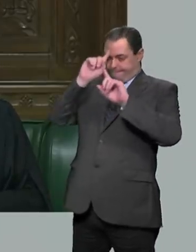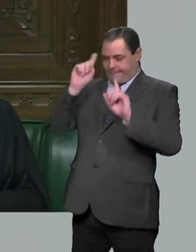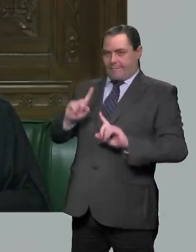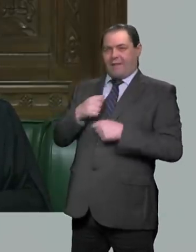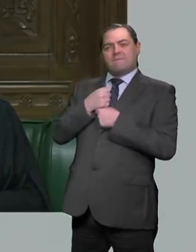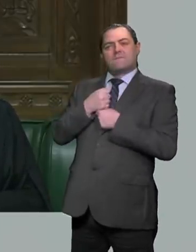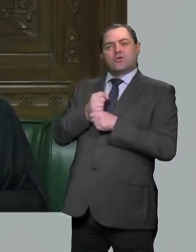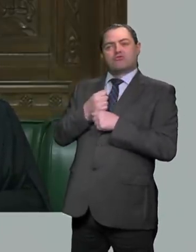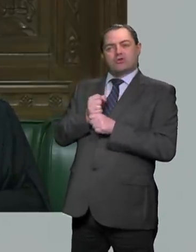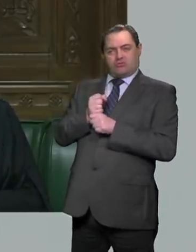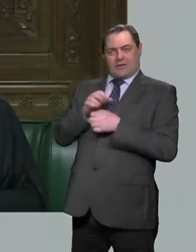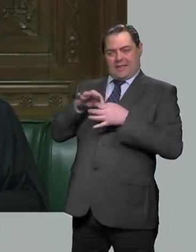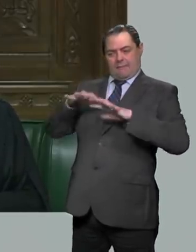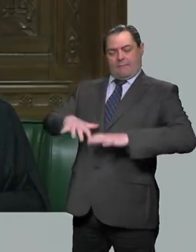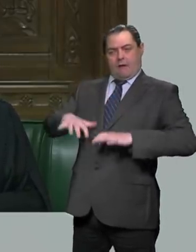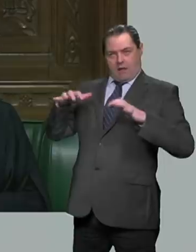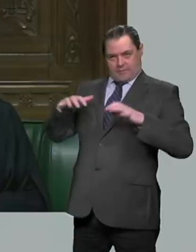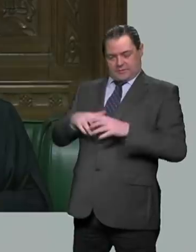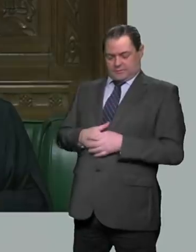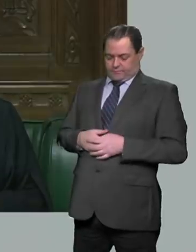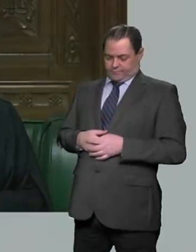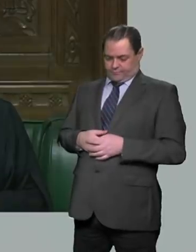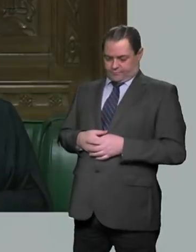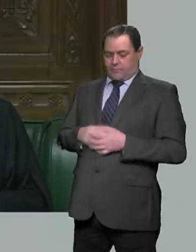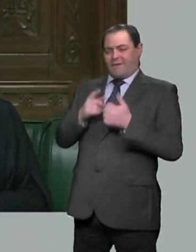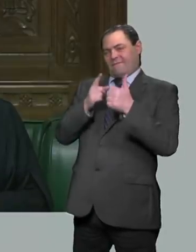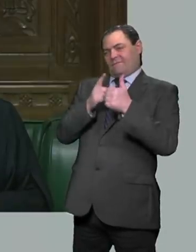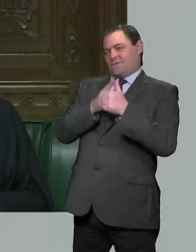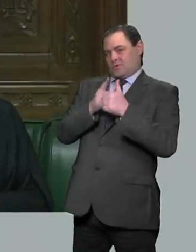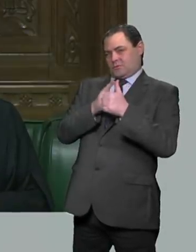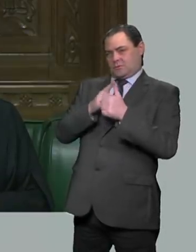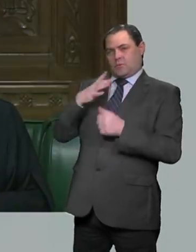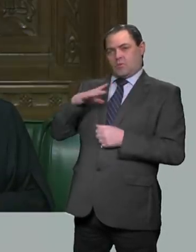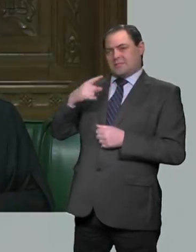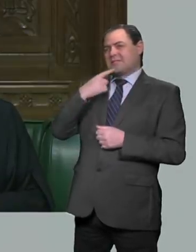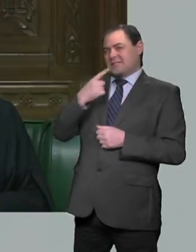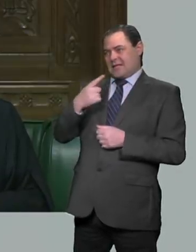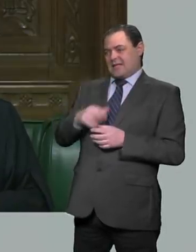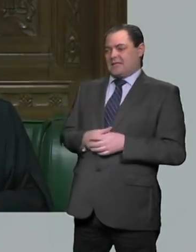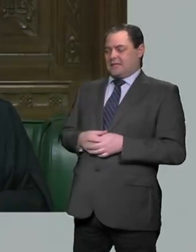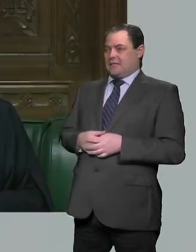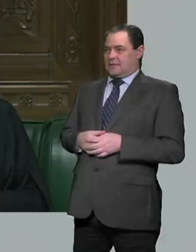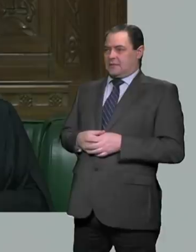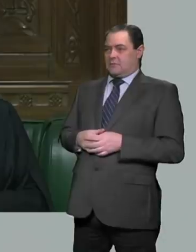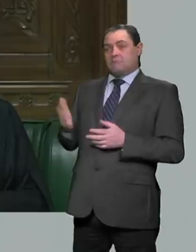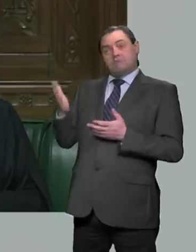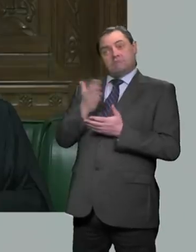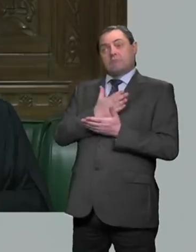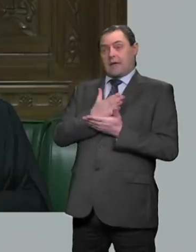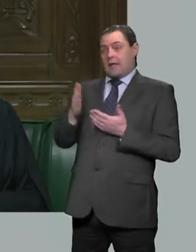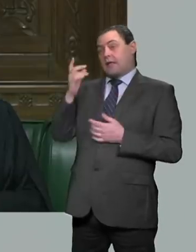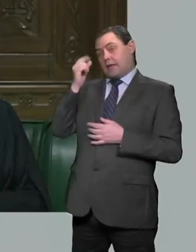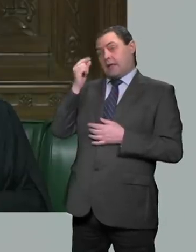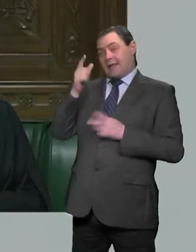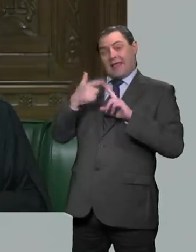House's practices. Firstly, let me say that there are means by which accusations